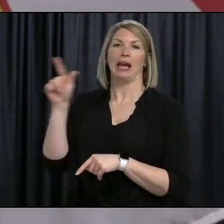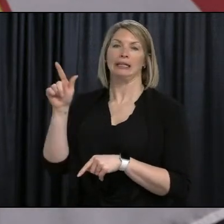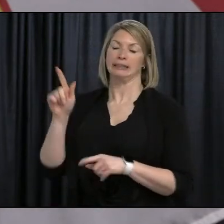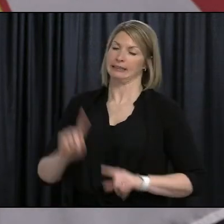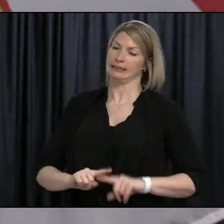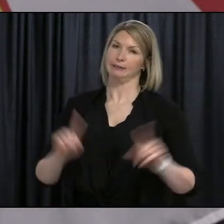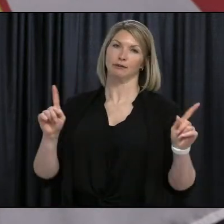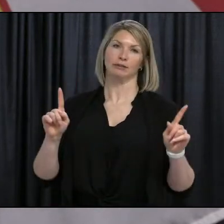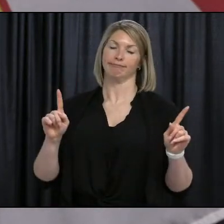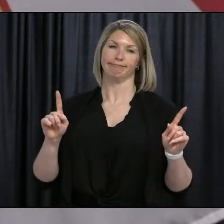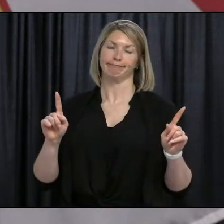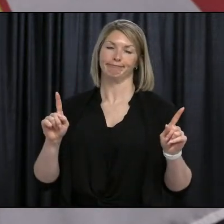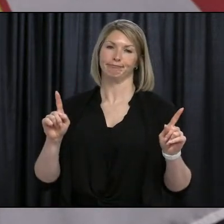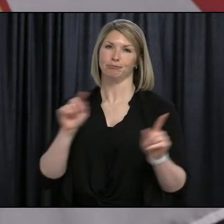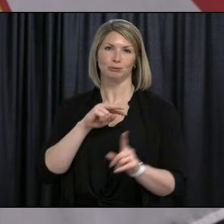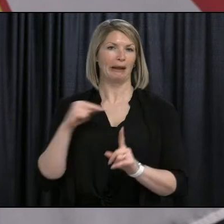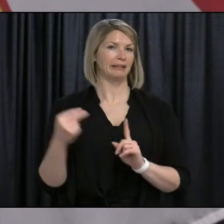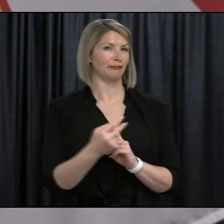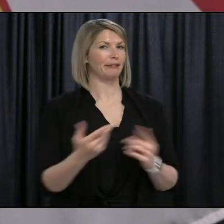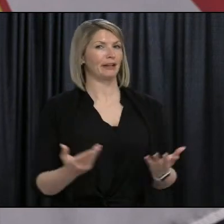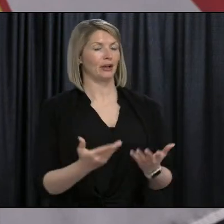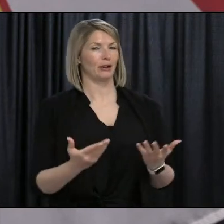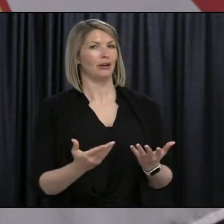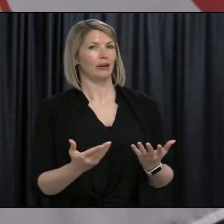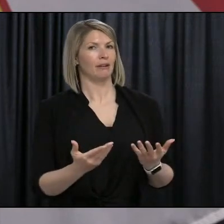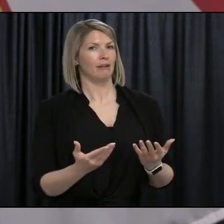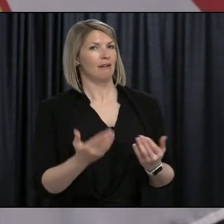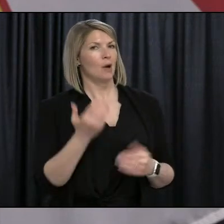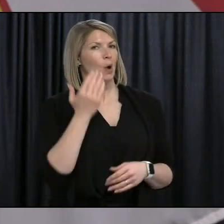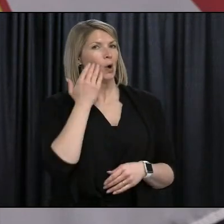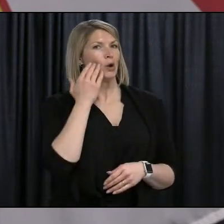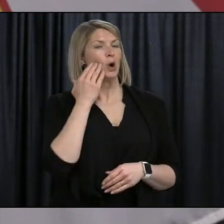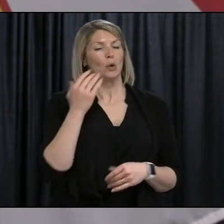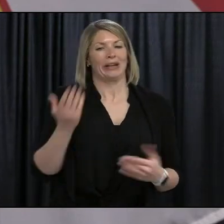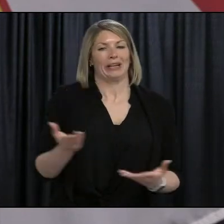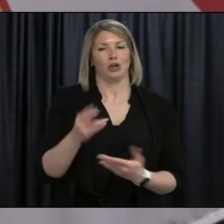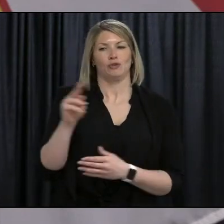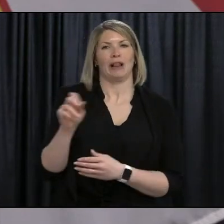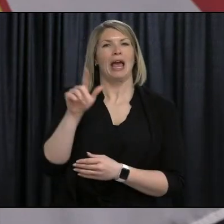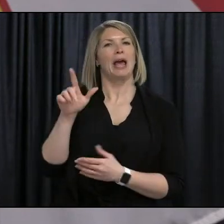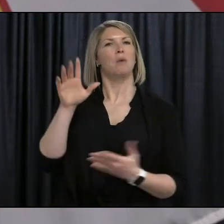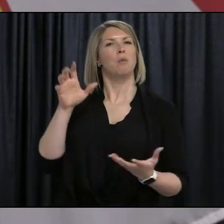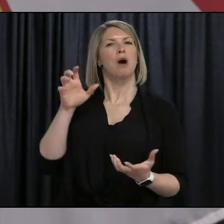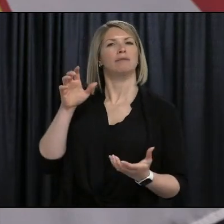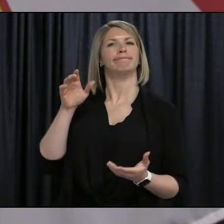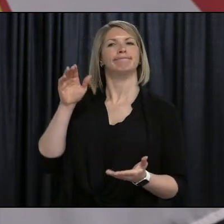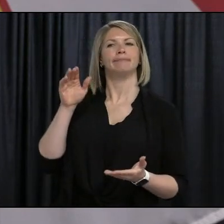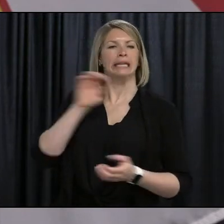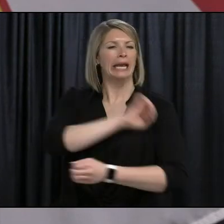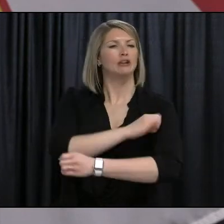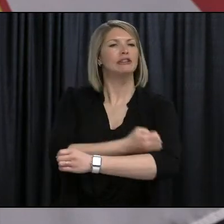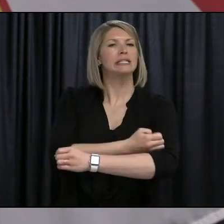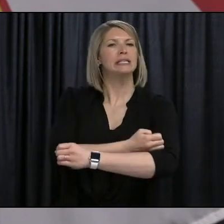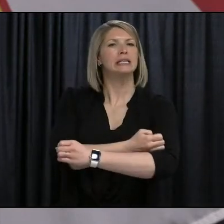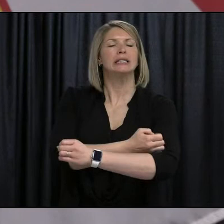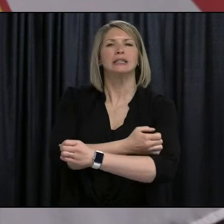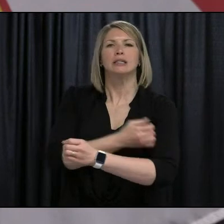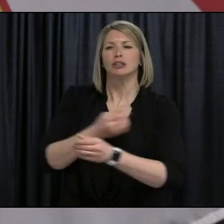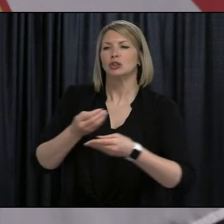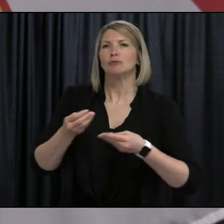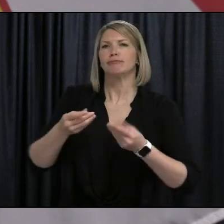time of transition to really exercise the value of our lower carbon footprint oil and gas while it is still valuable. I don't